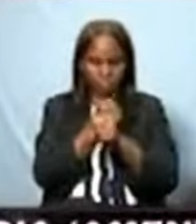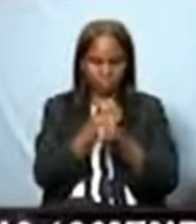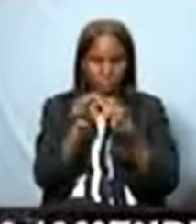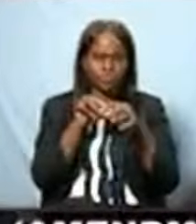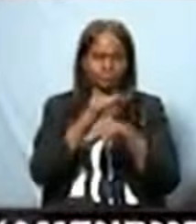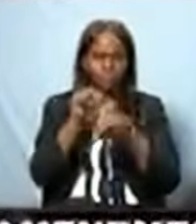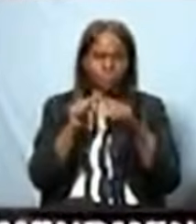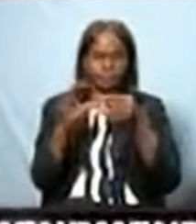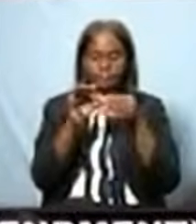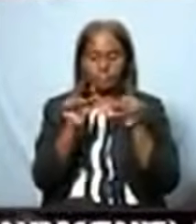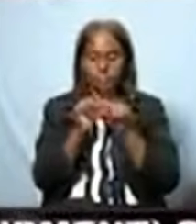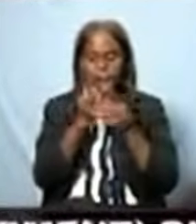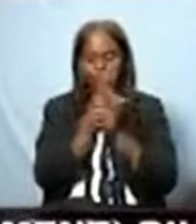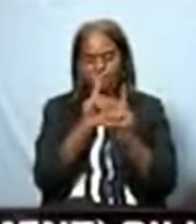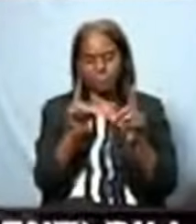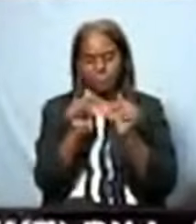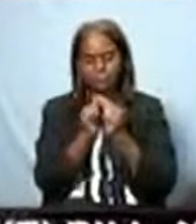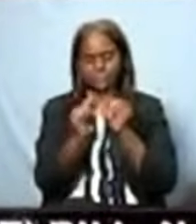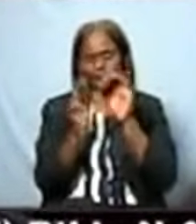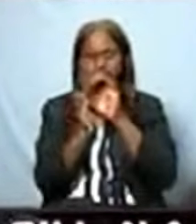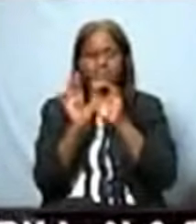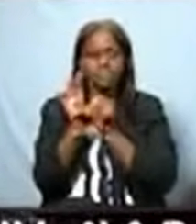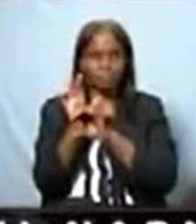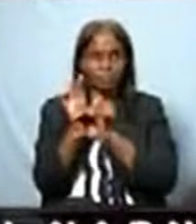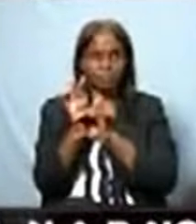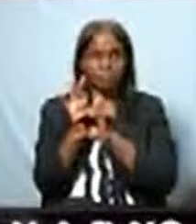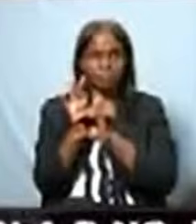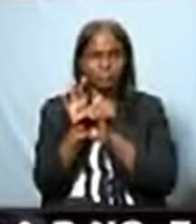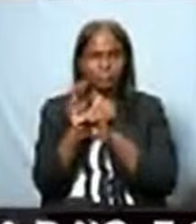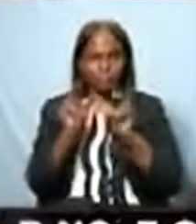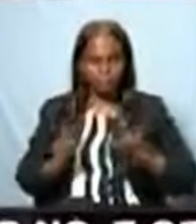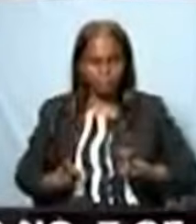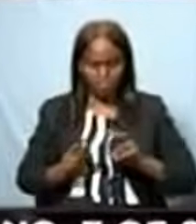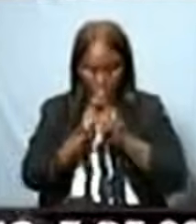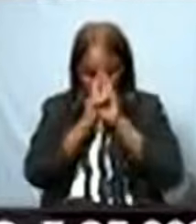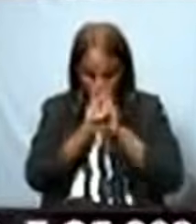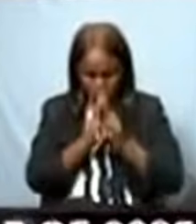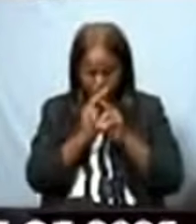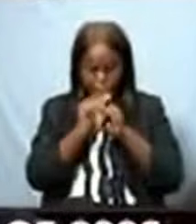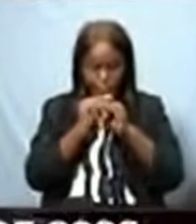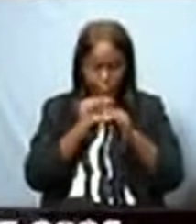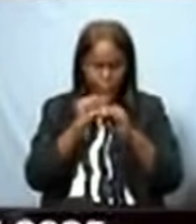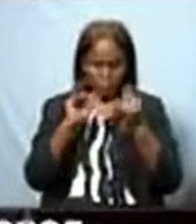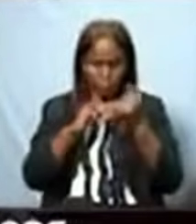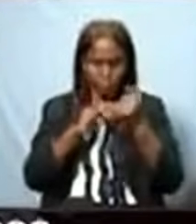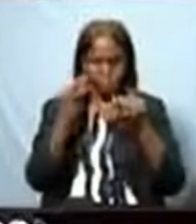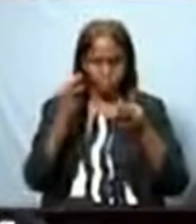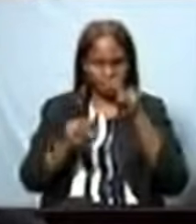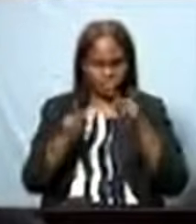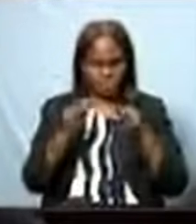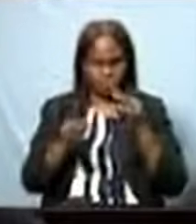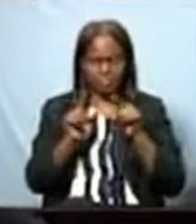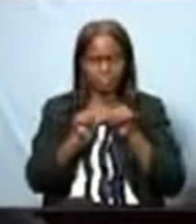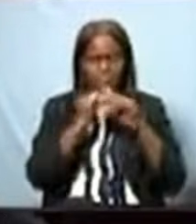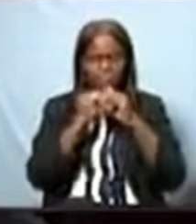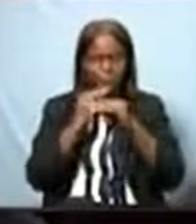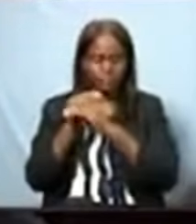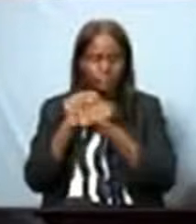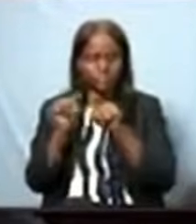unity, democracy and constitutionalism, human dignity, equity, social justice,